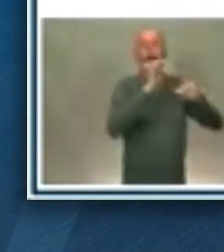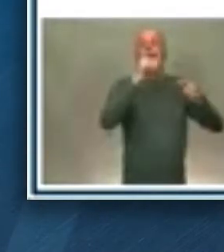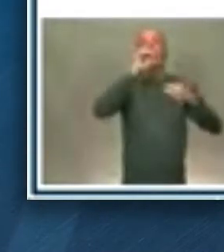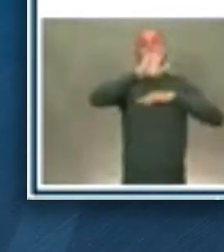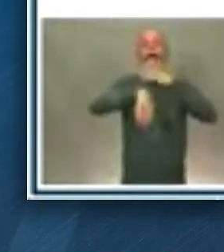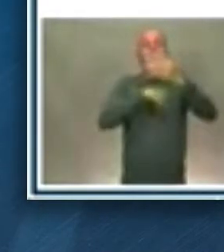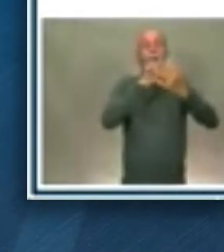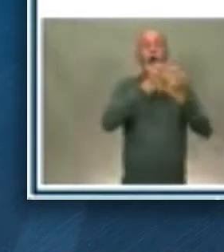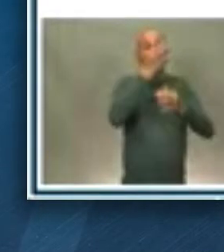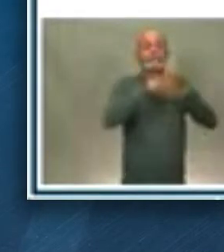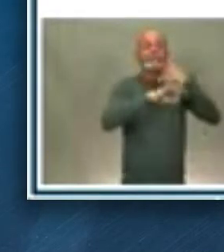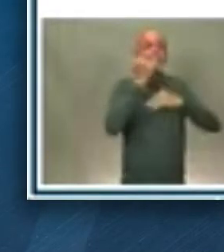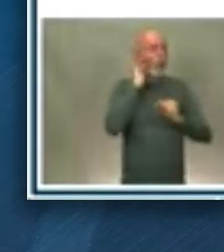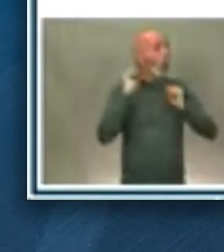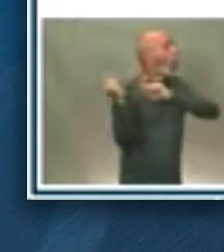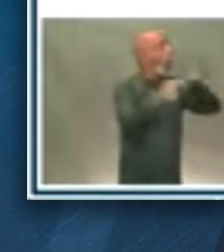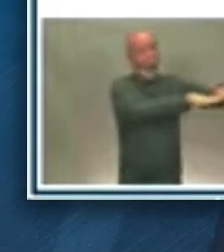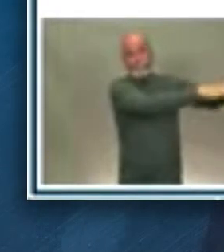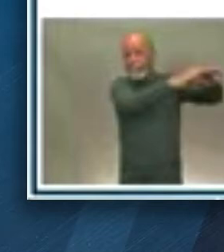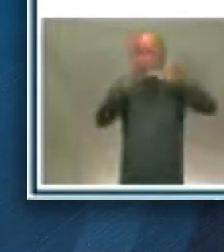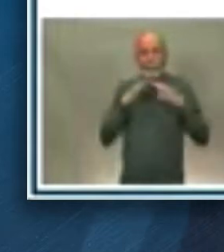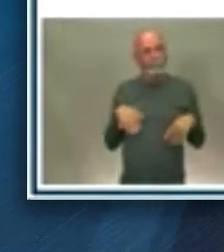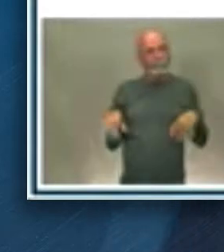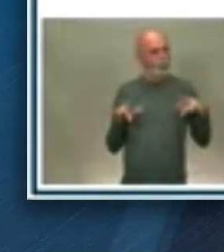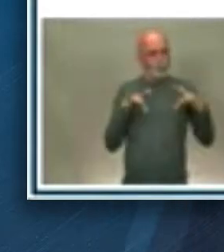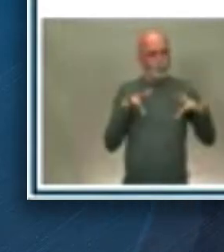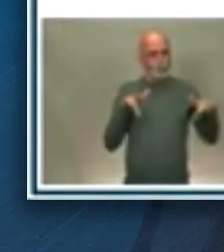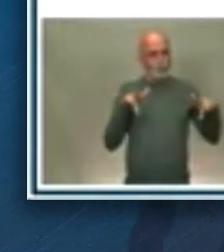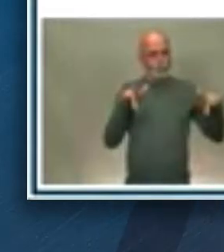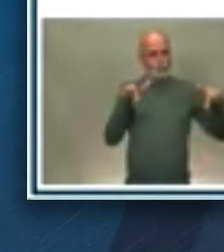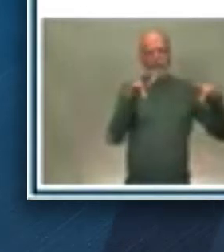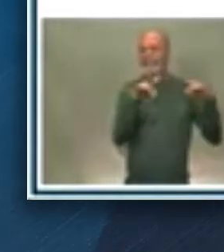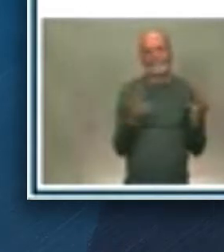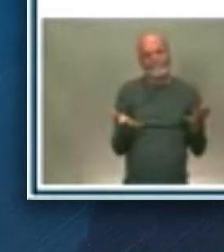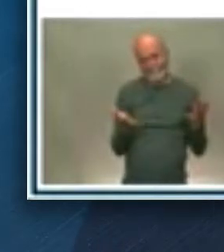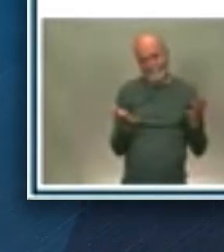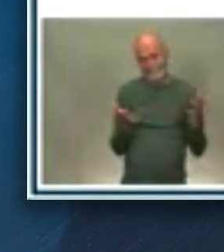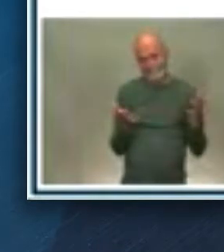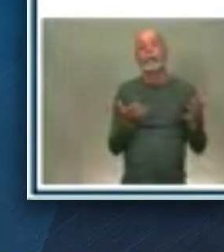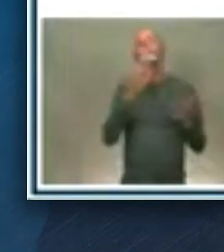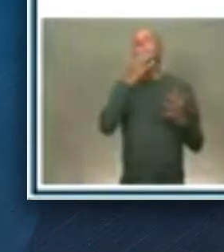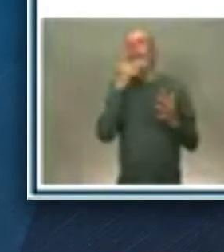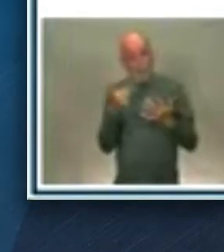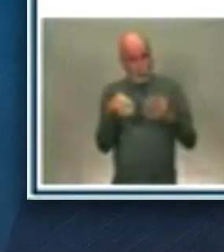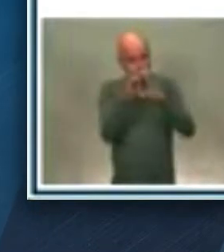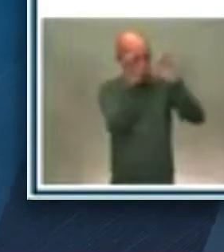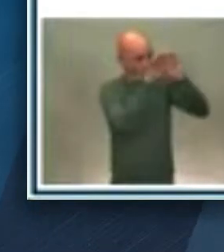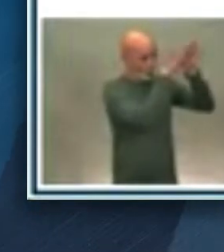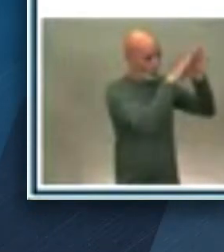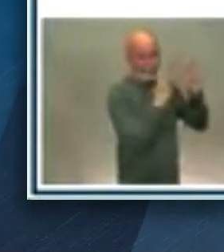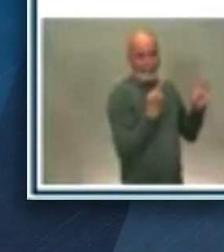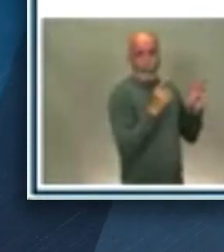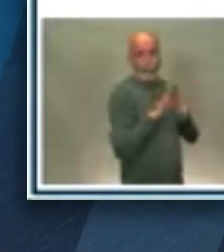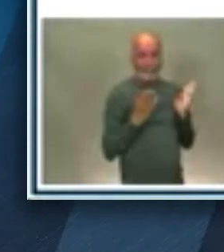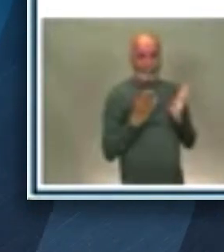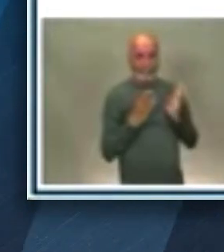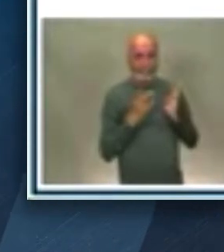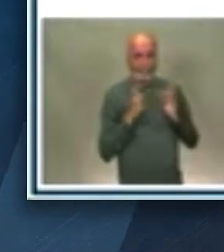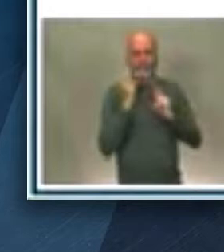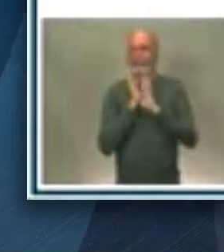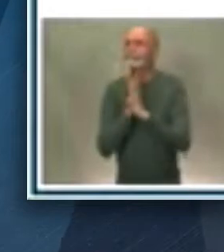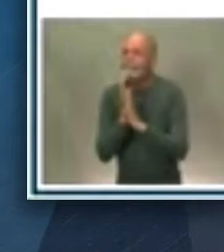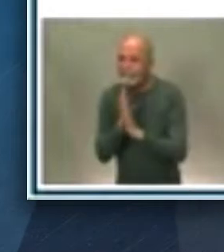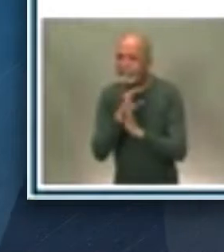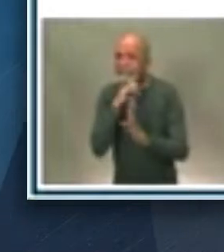of people. So because of that, there's been some people with some pharmacy appointments have had their appointments canceled. And